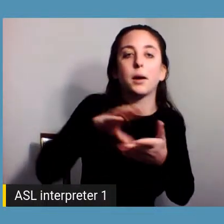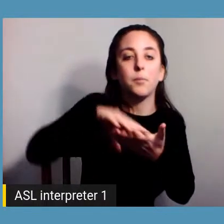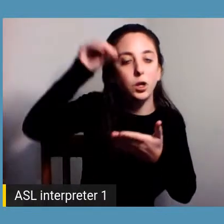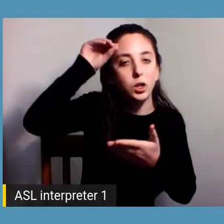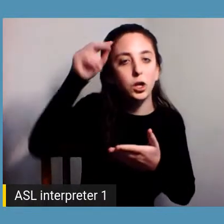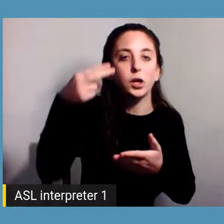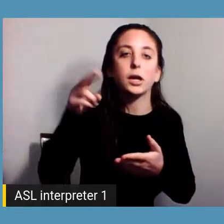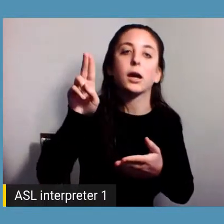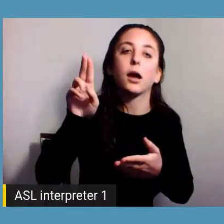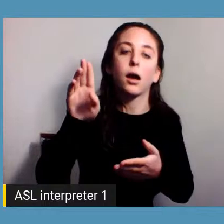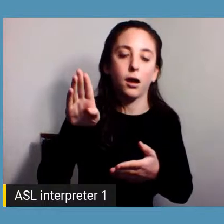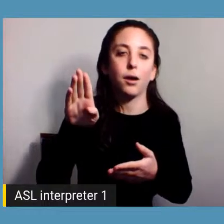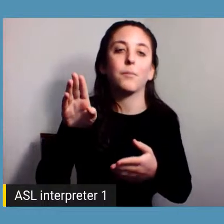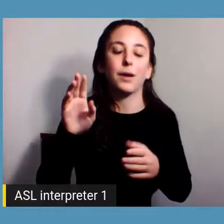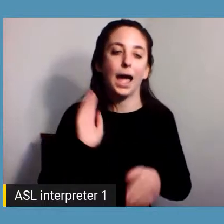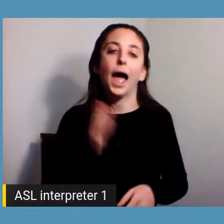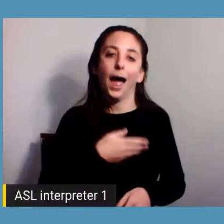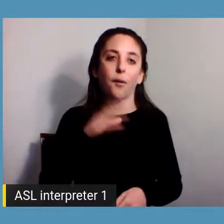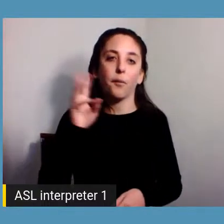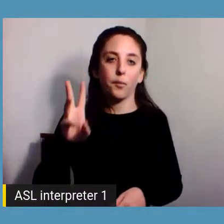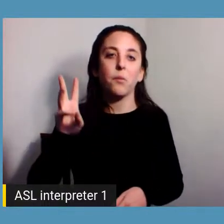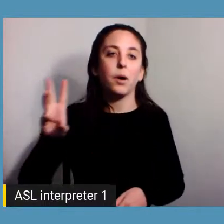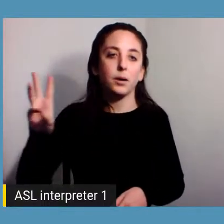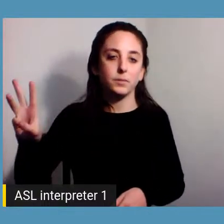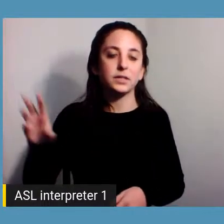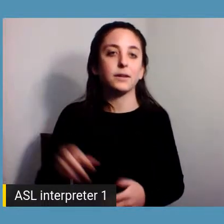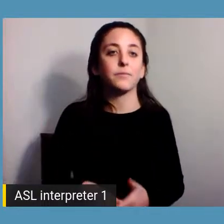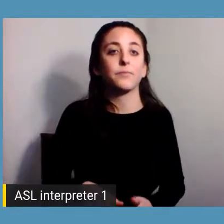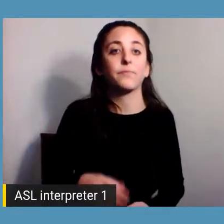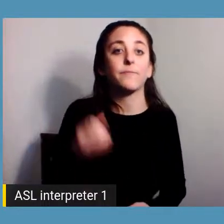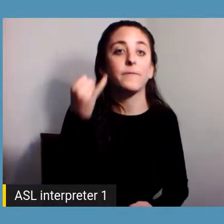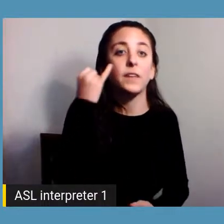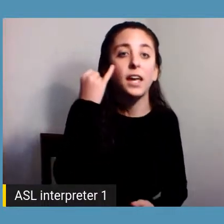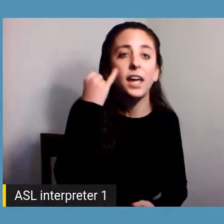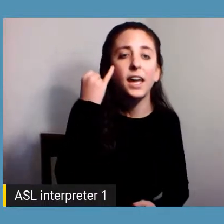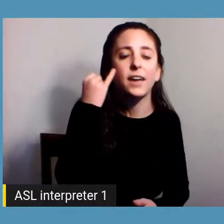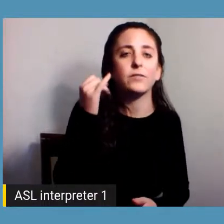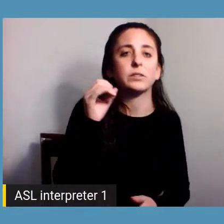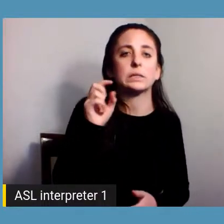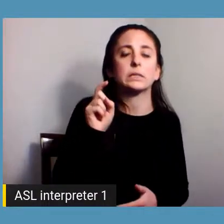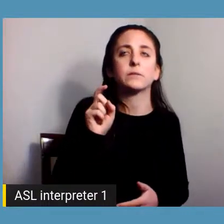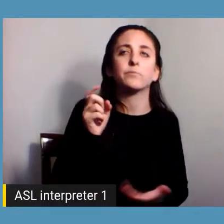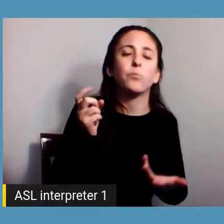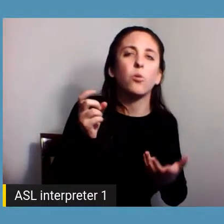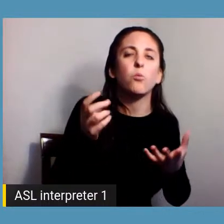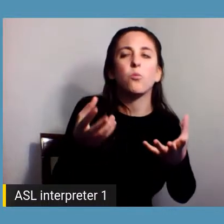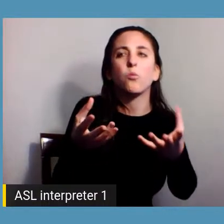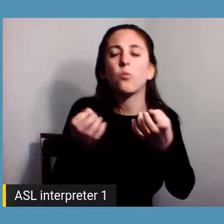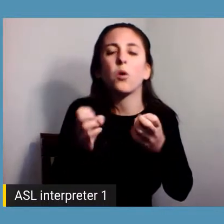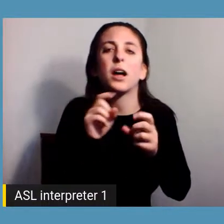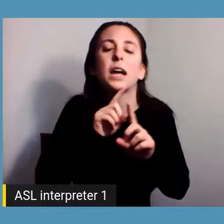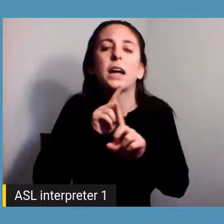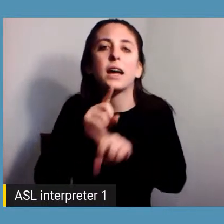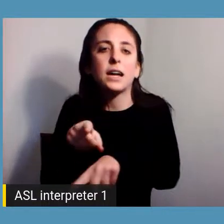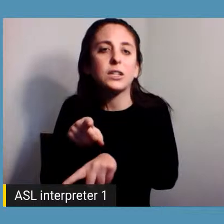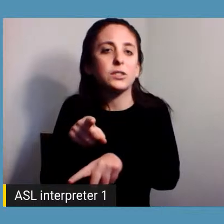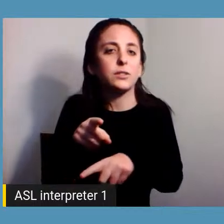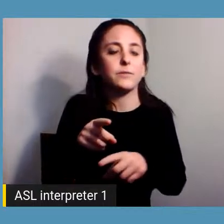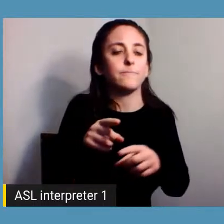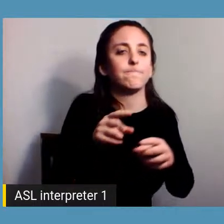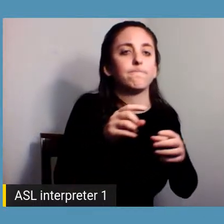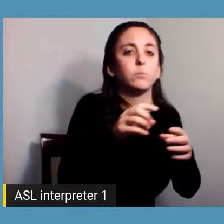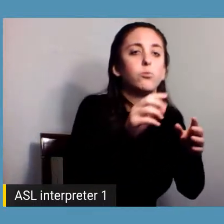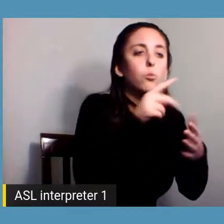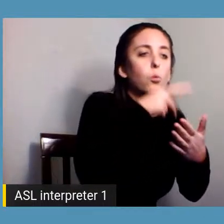at museum-hub.org. If you're looking for help between programs, please visit this forum, create